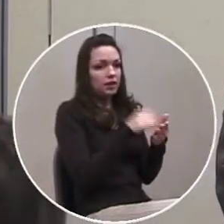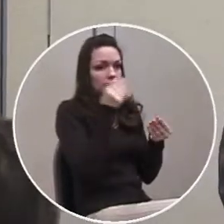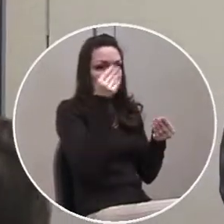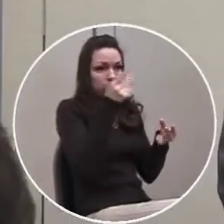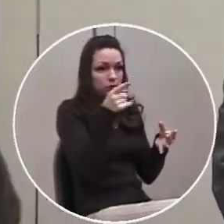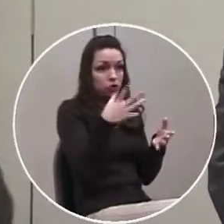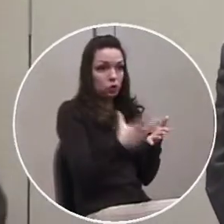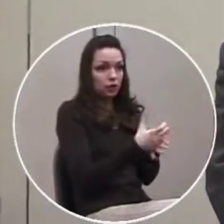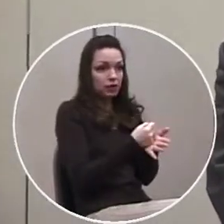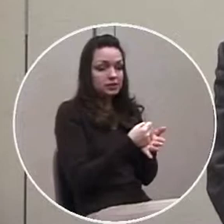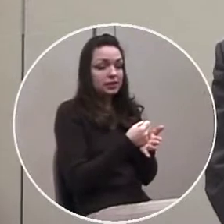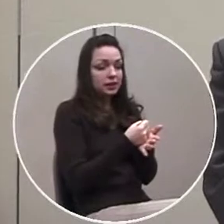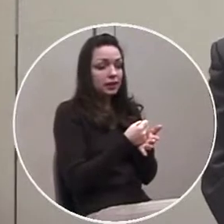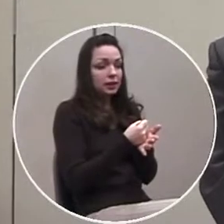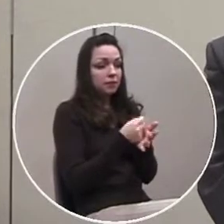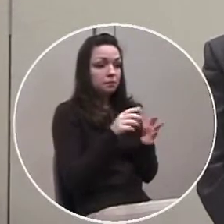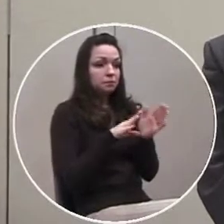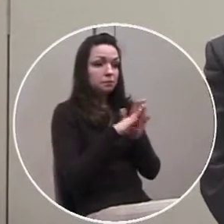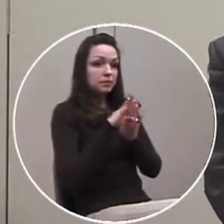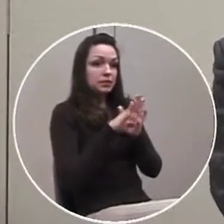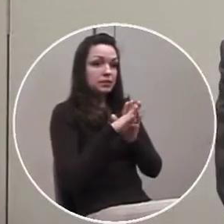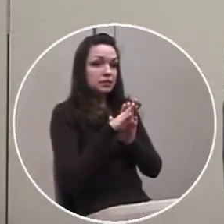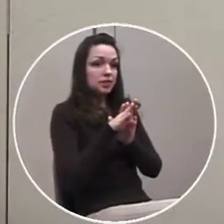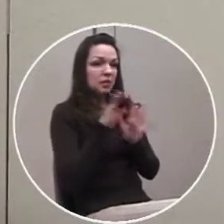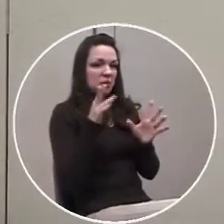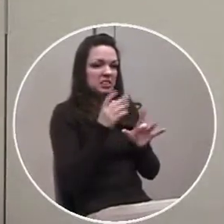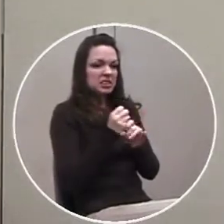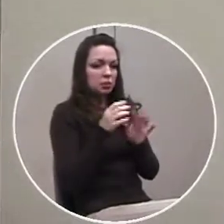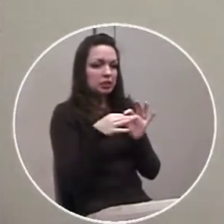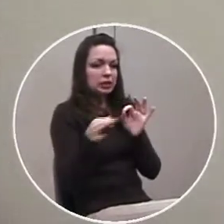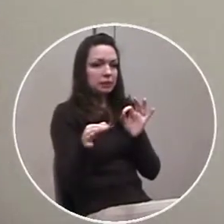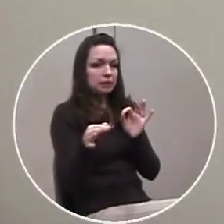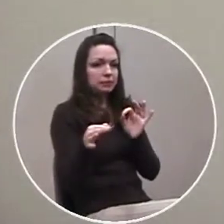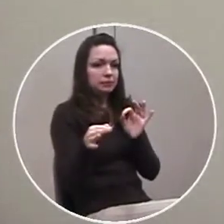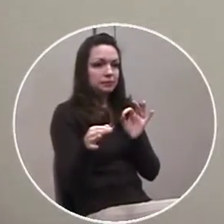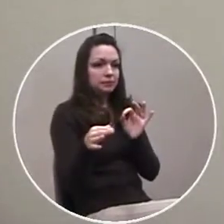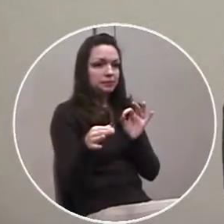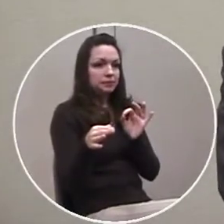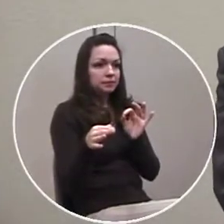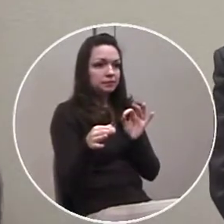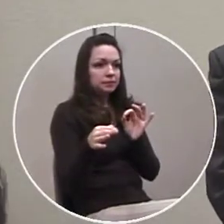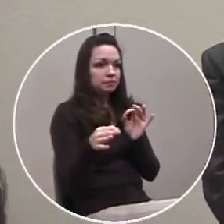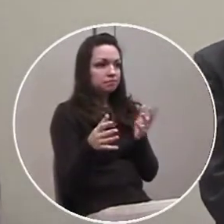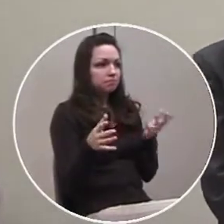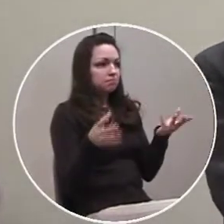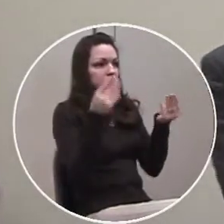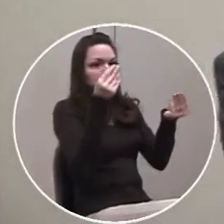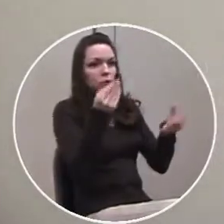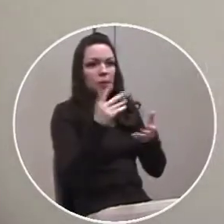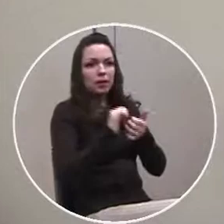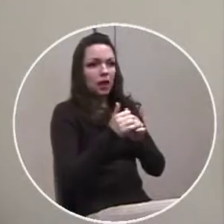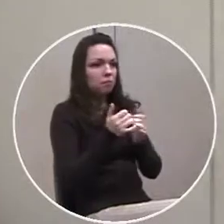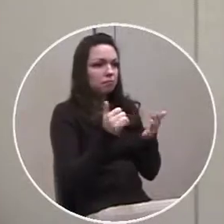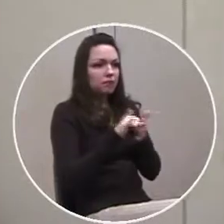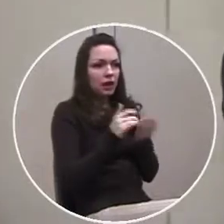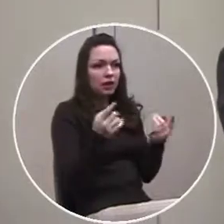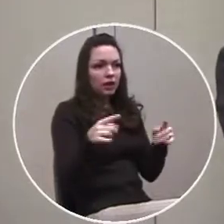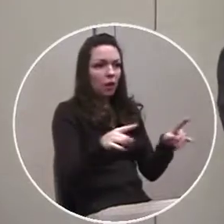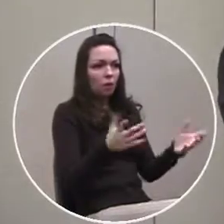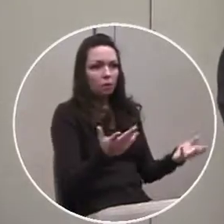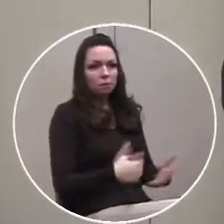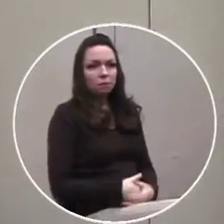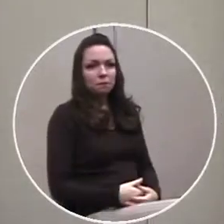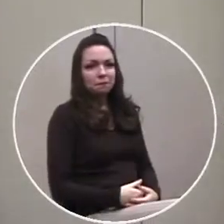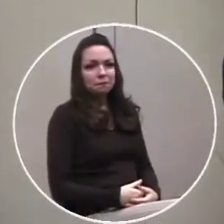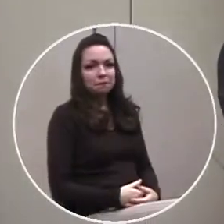you collected, to develop a summary statement. Talk to me about how that went.